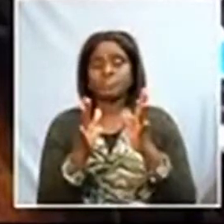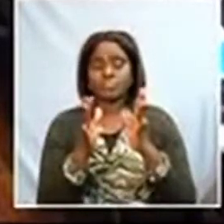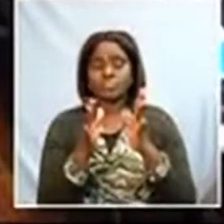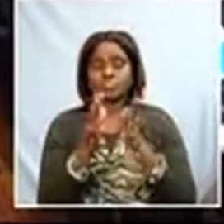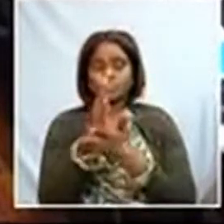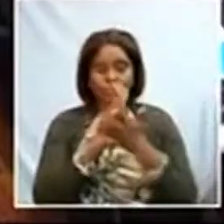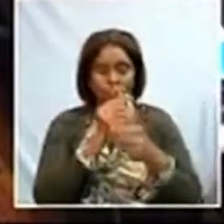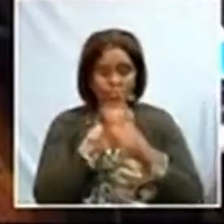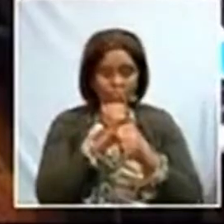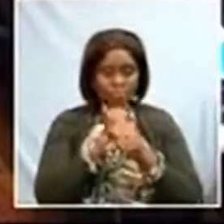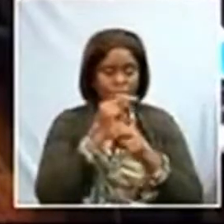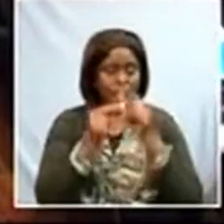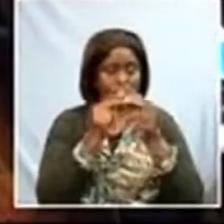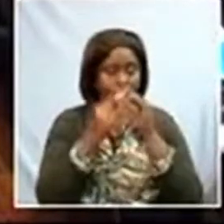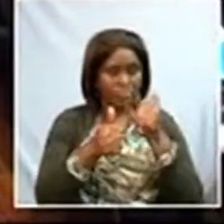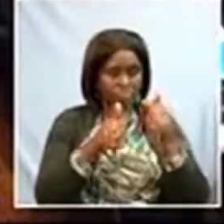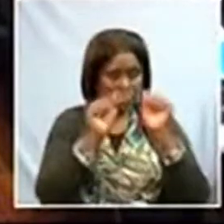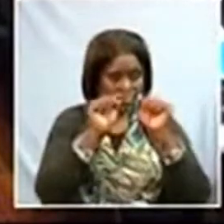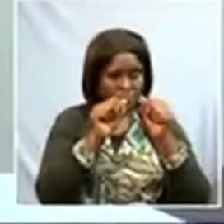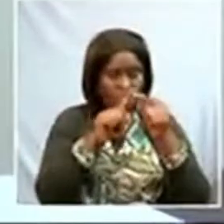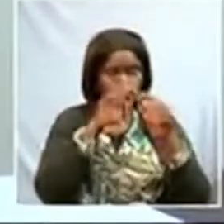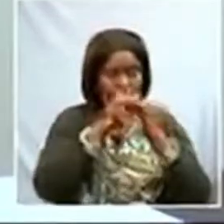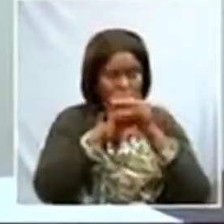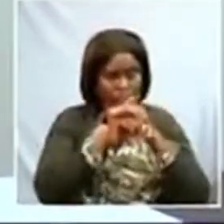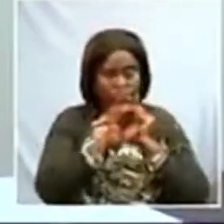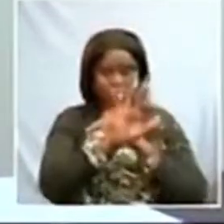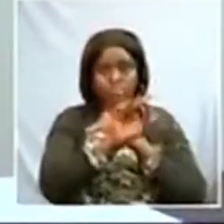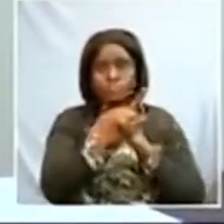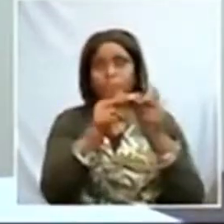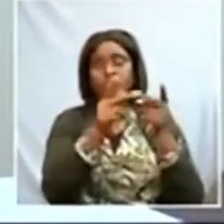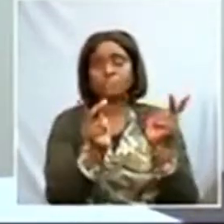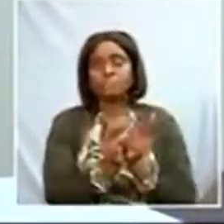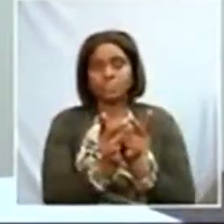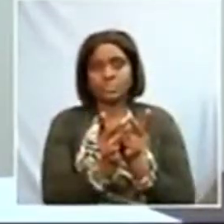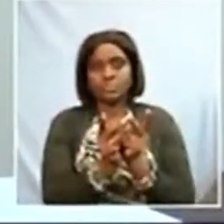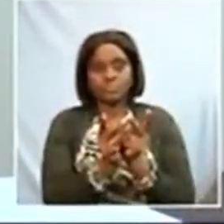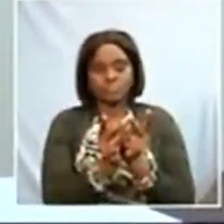Some works were done, meaning they were able to access the site.